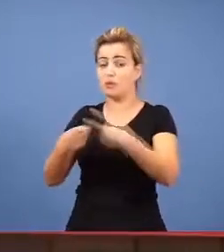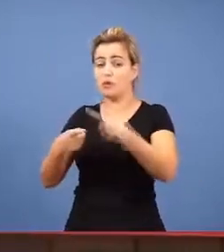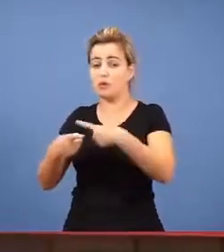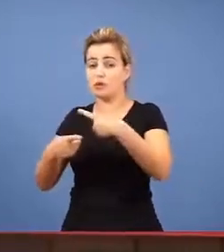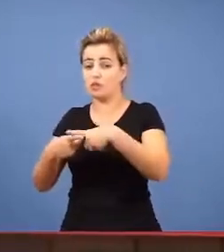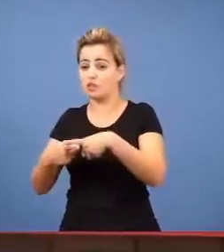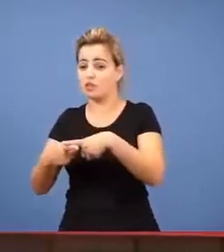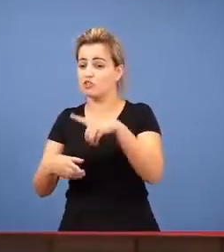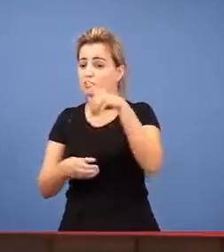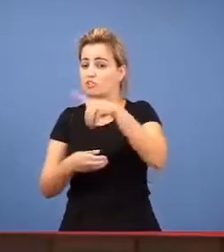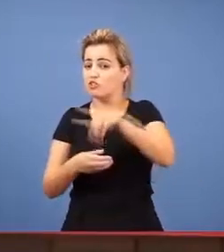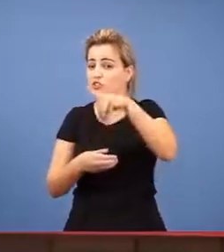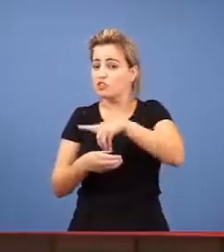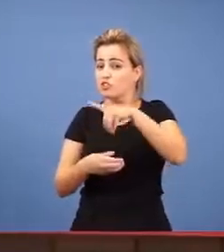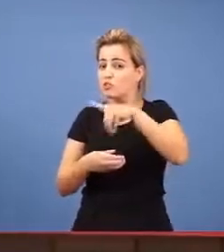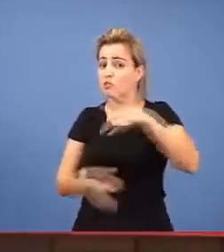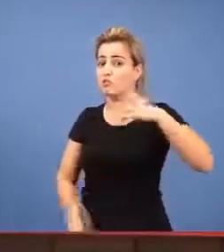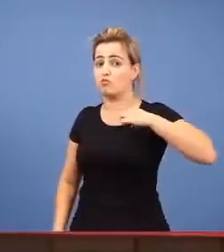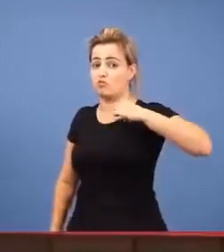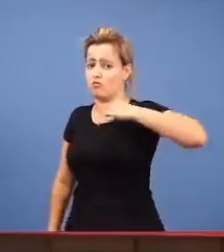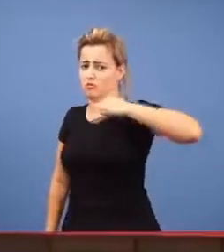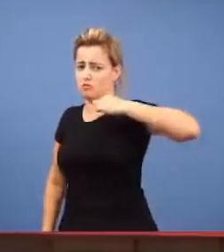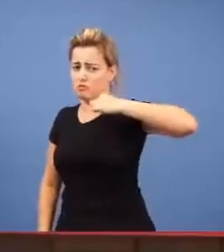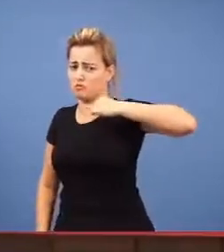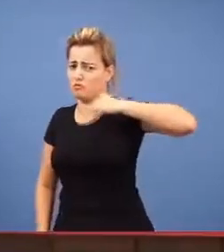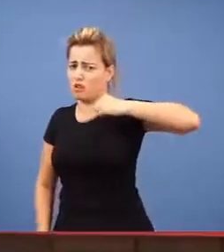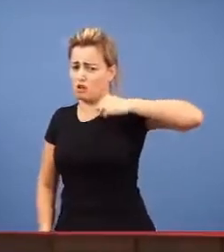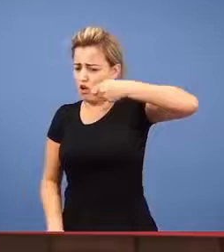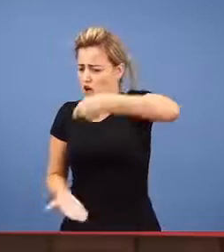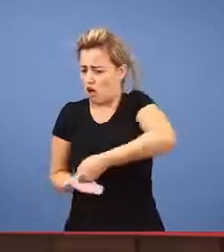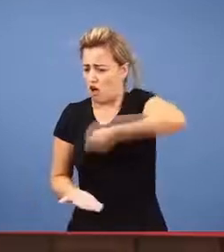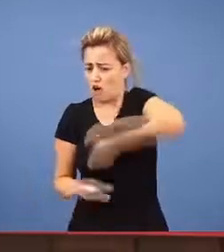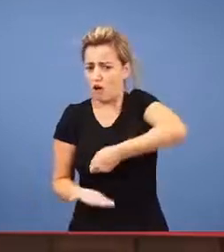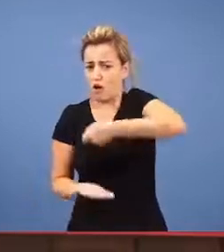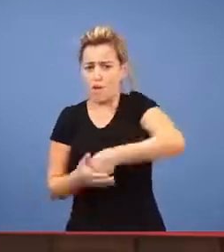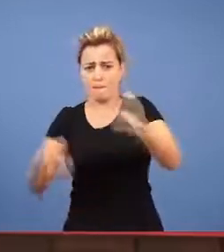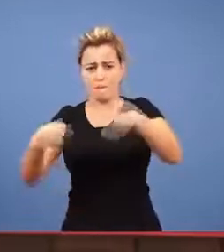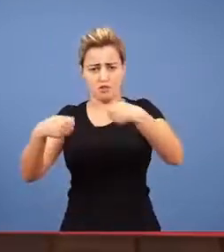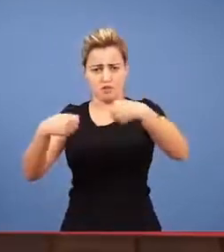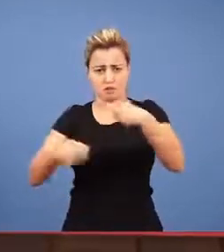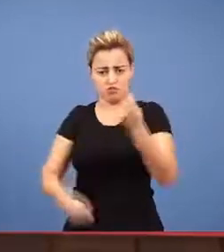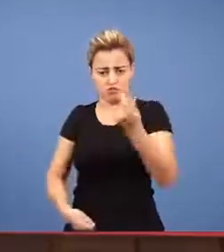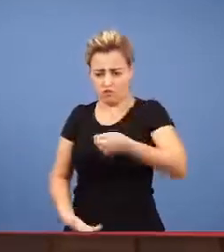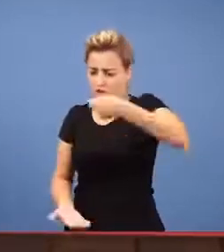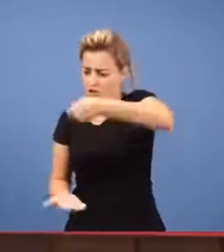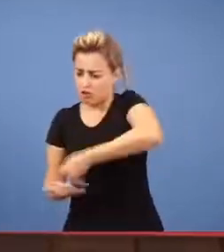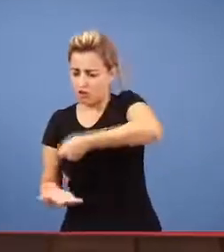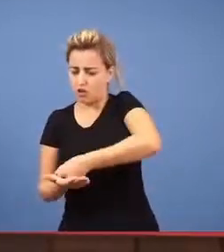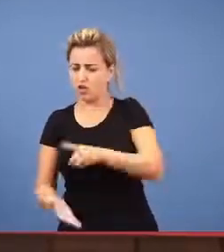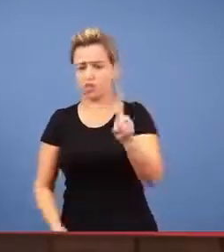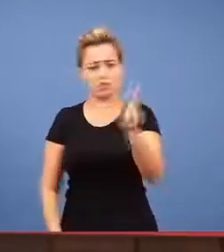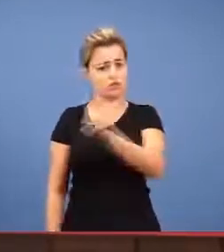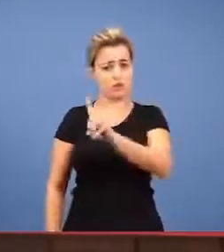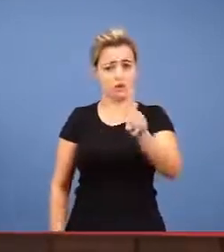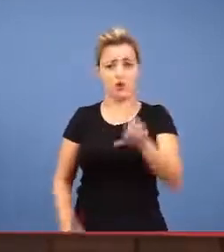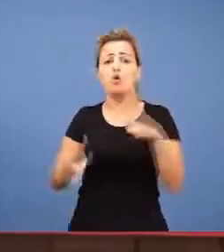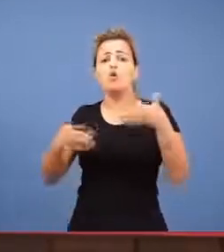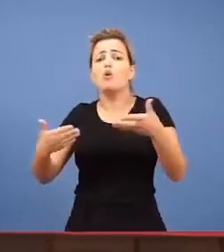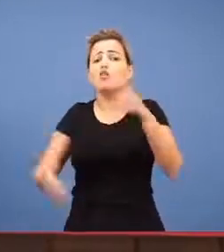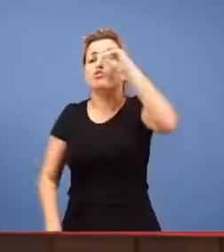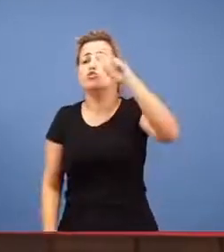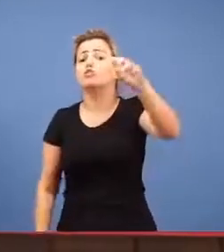this with a whole heart. It is not our obligation. It is, you don't have any obligation to